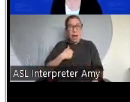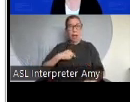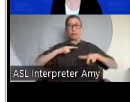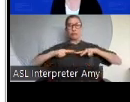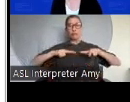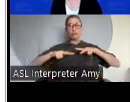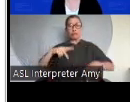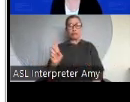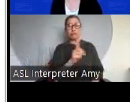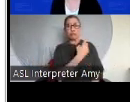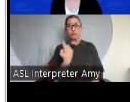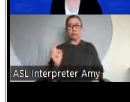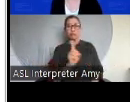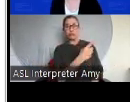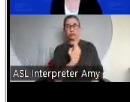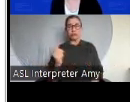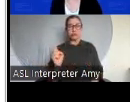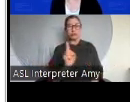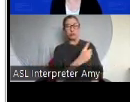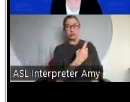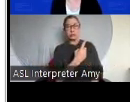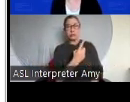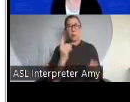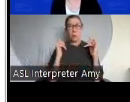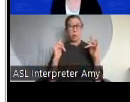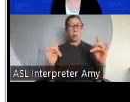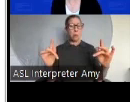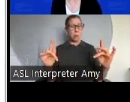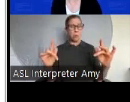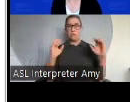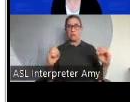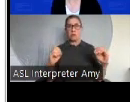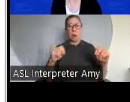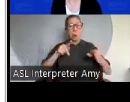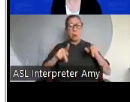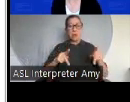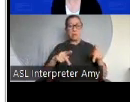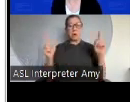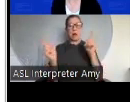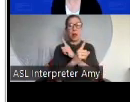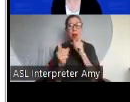Port Authority ramps, like it's basically desolate. There's no pedestrian activity.